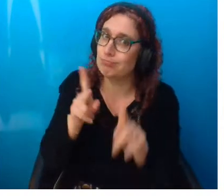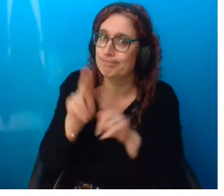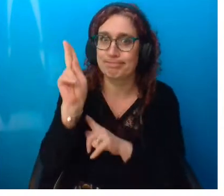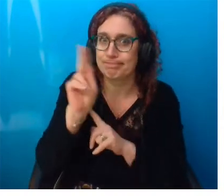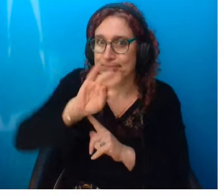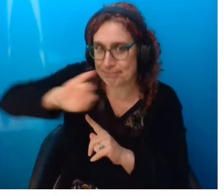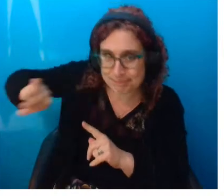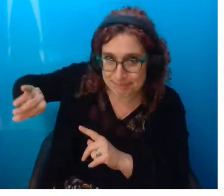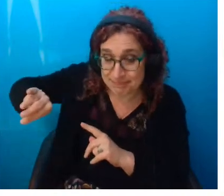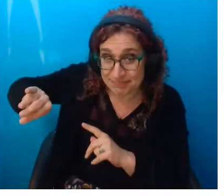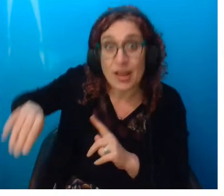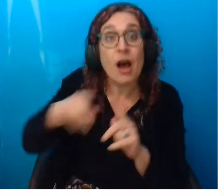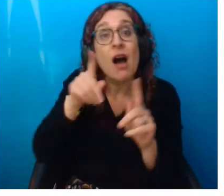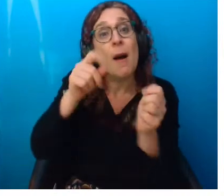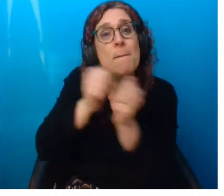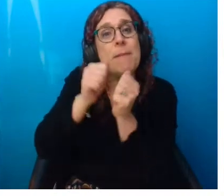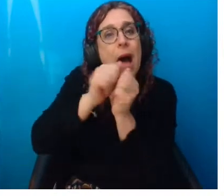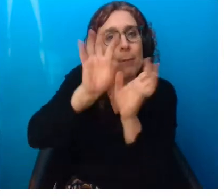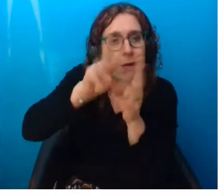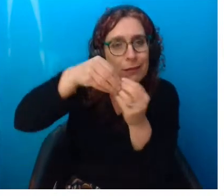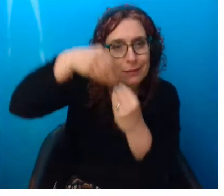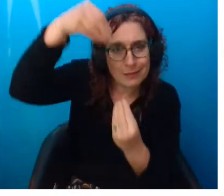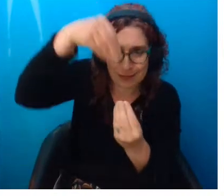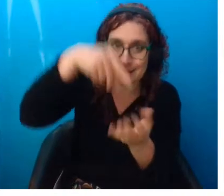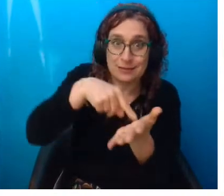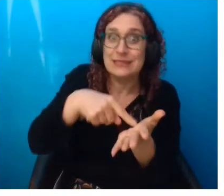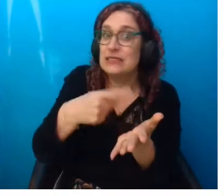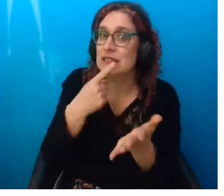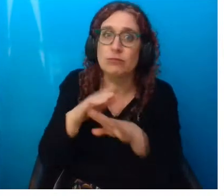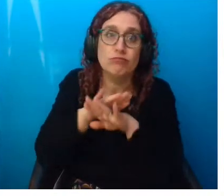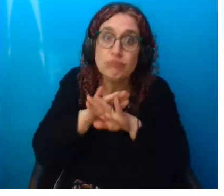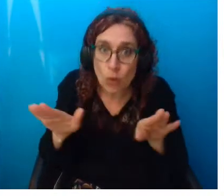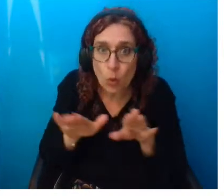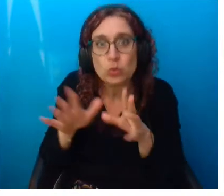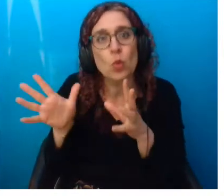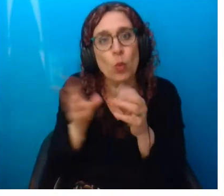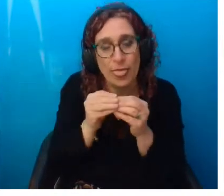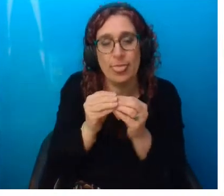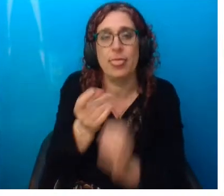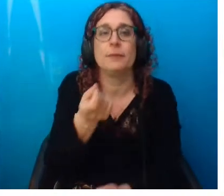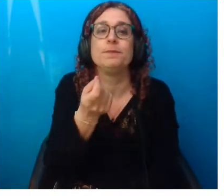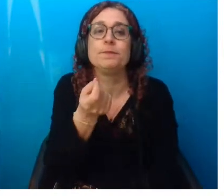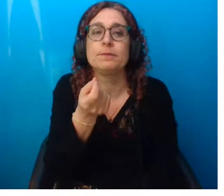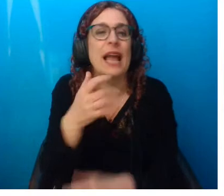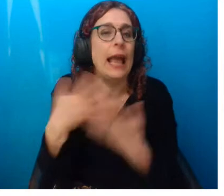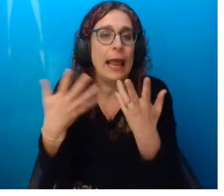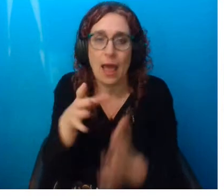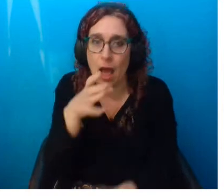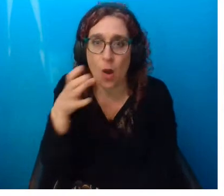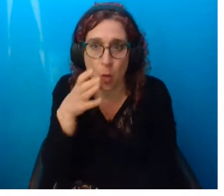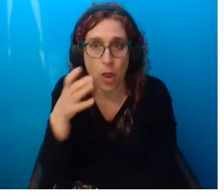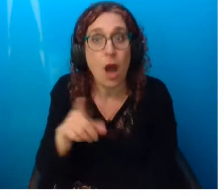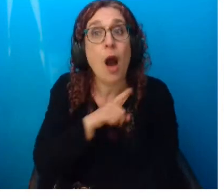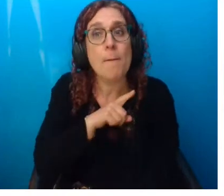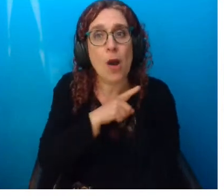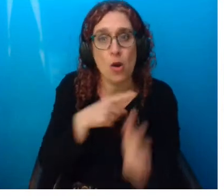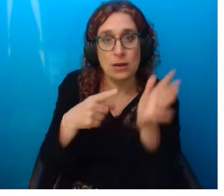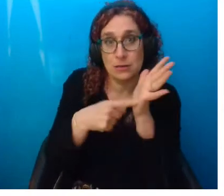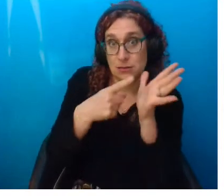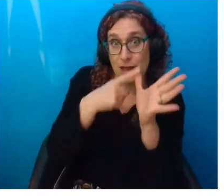little the package insert. And that's because if you apply tacrolimus after you have drunk